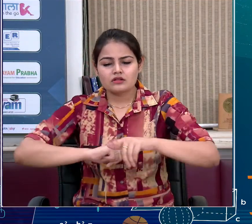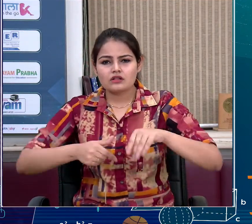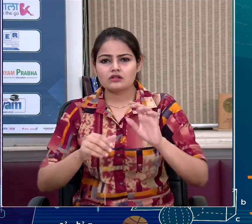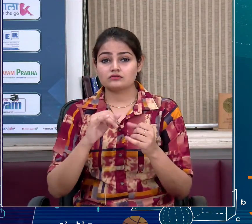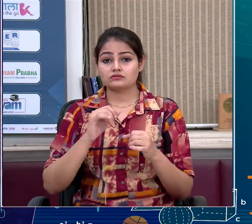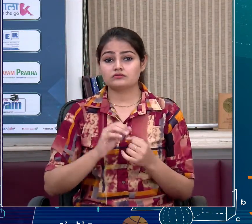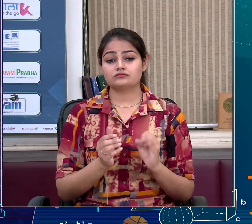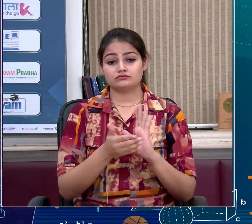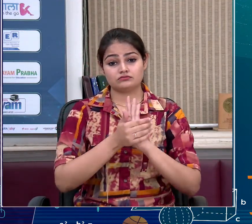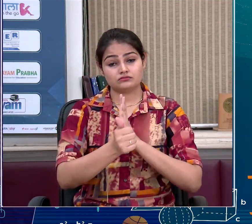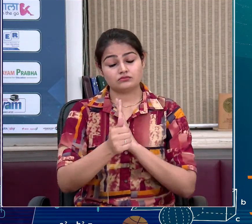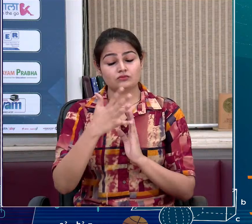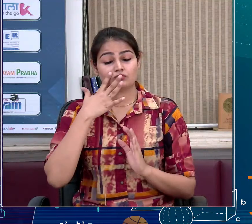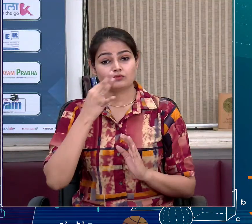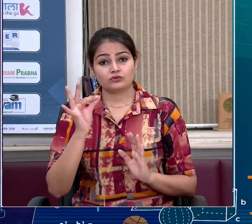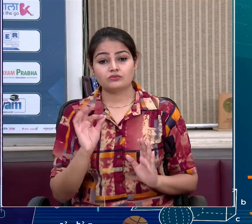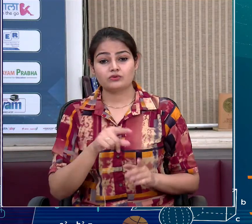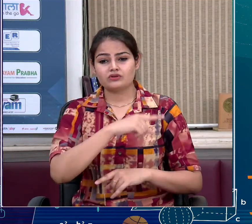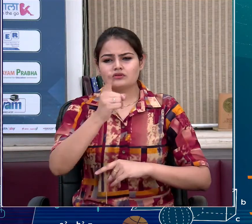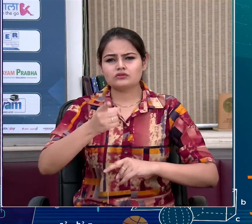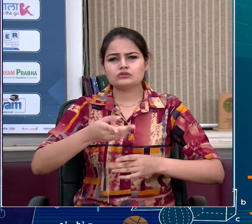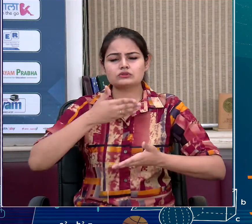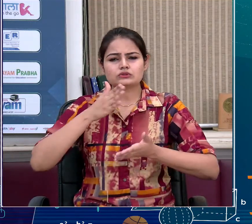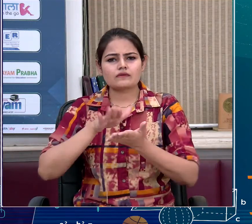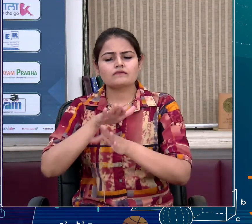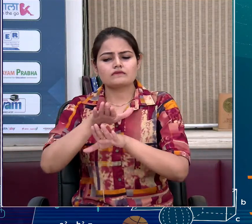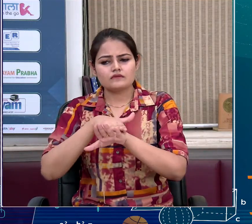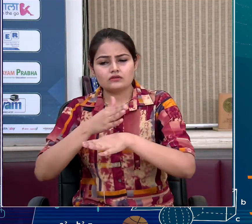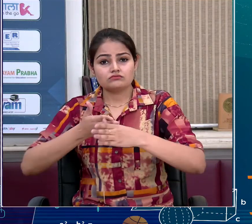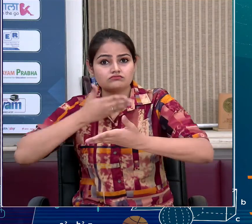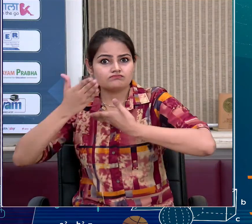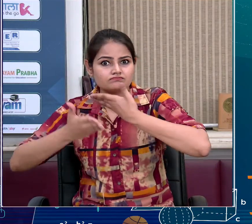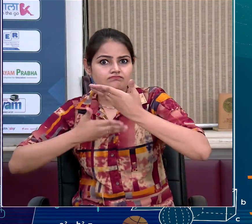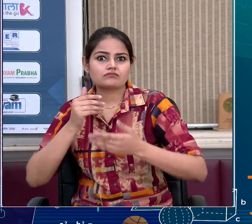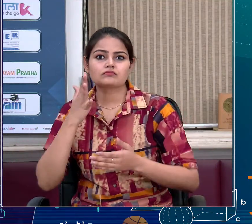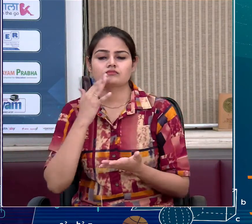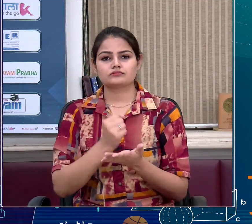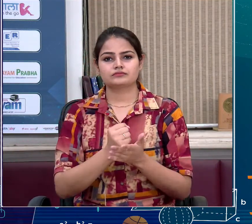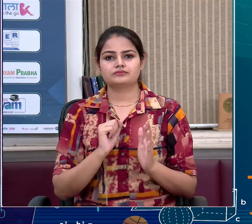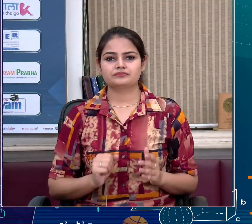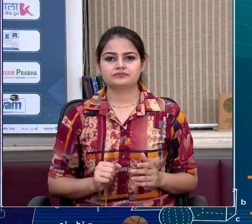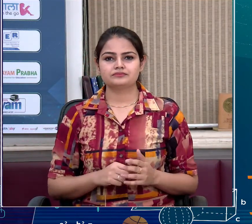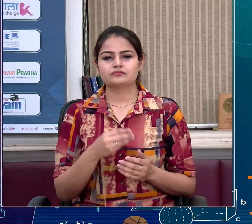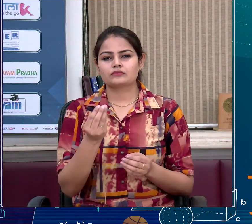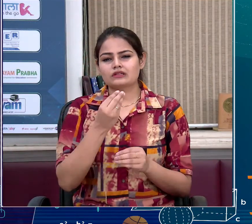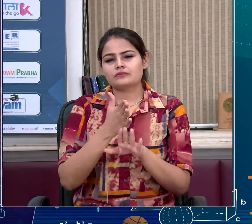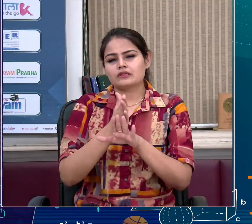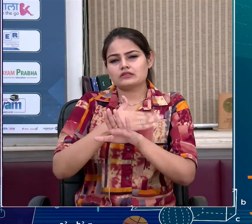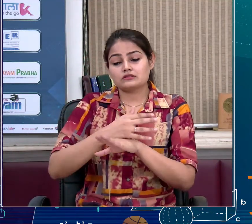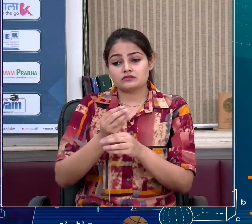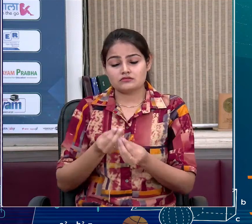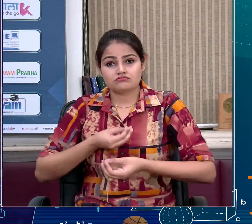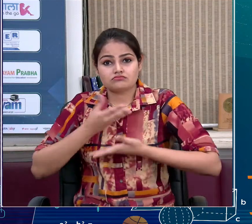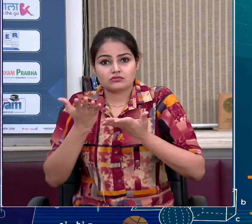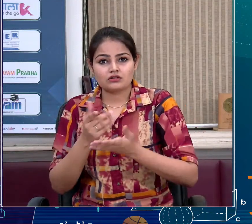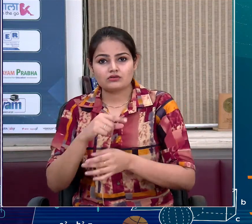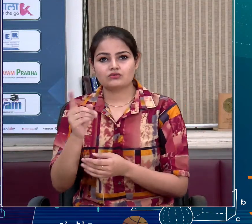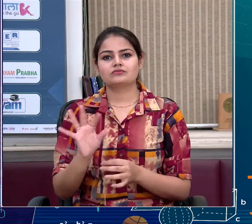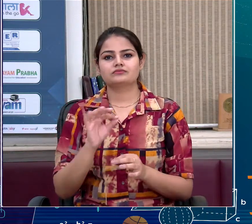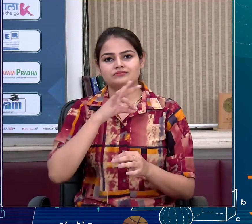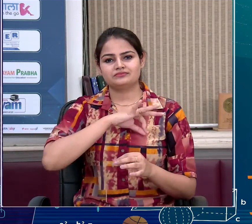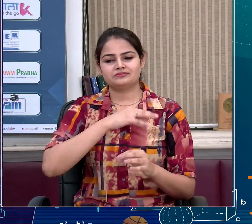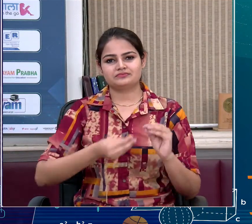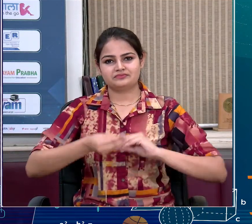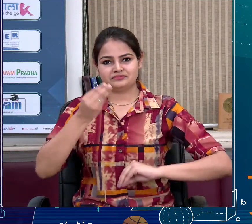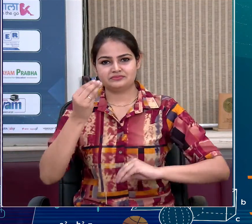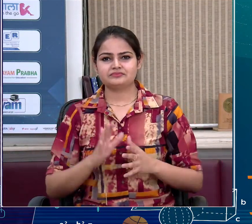something which we build over the period of the time, and it starts the early we start, the best we are. So if I'm looking at the poem and